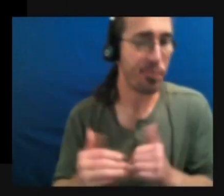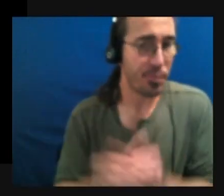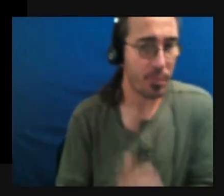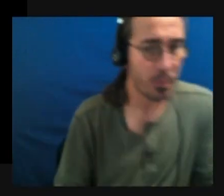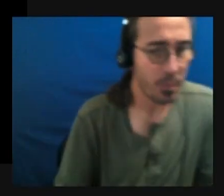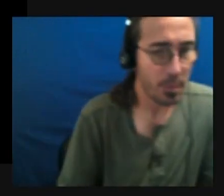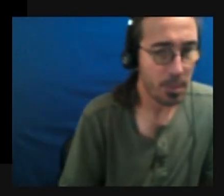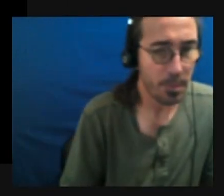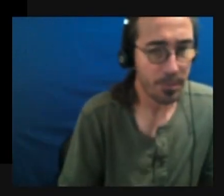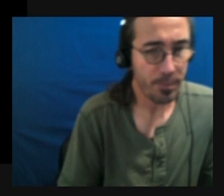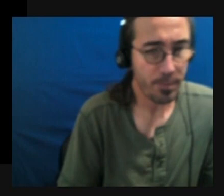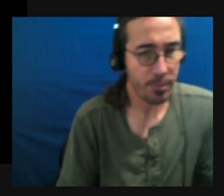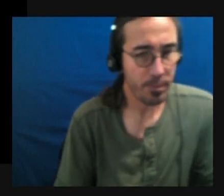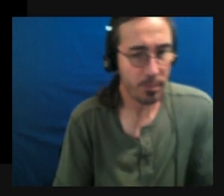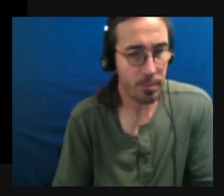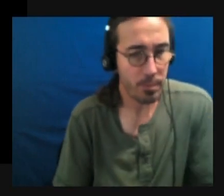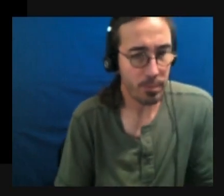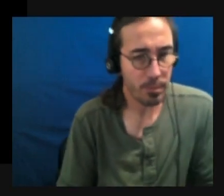What?